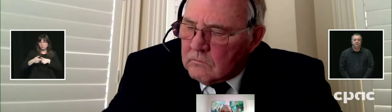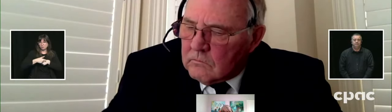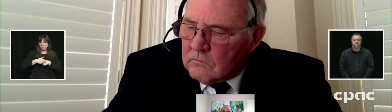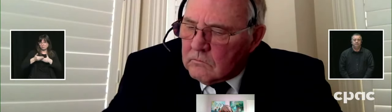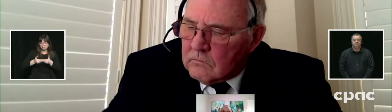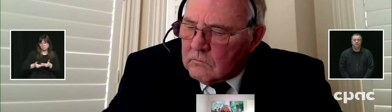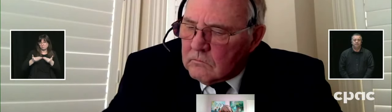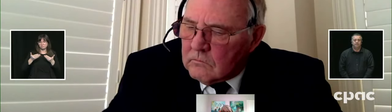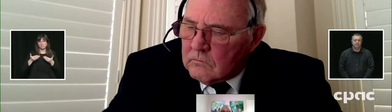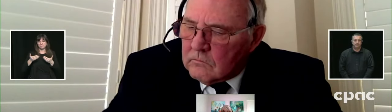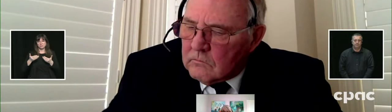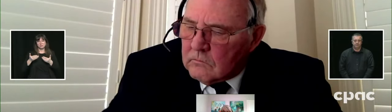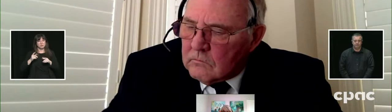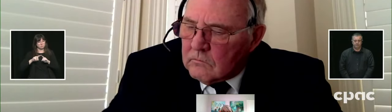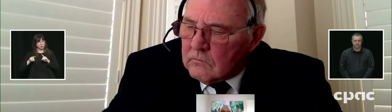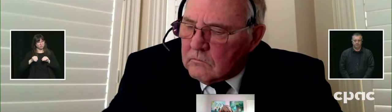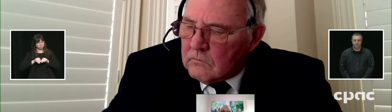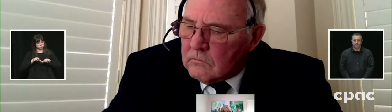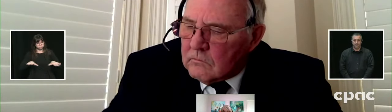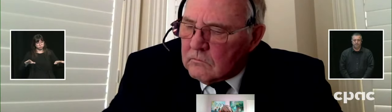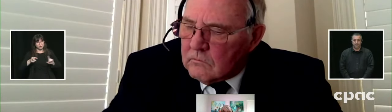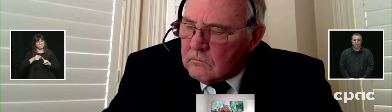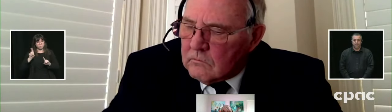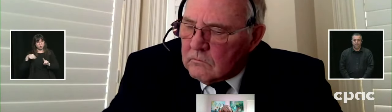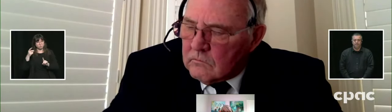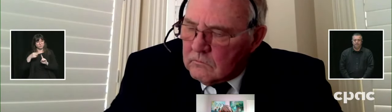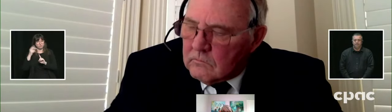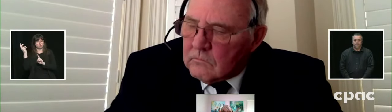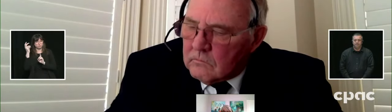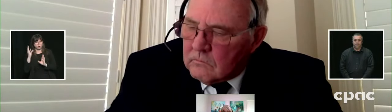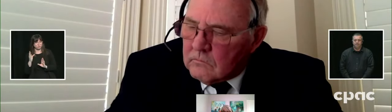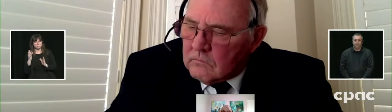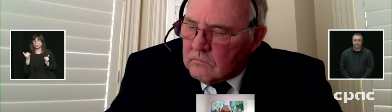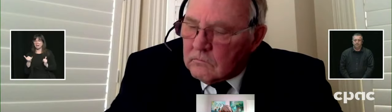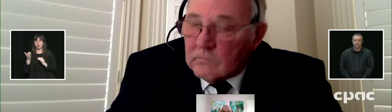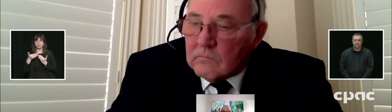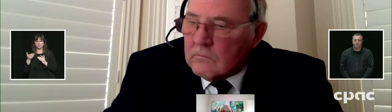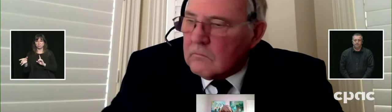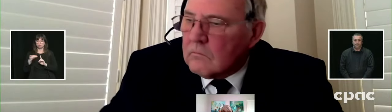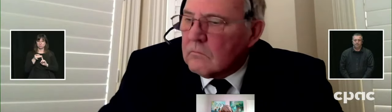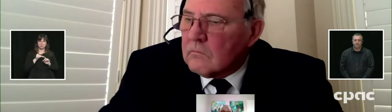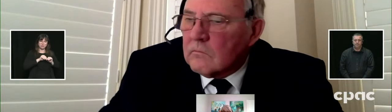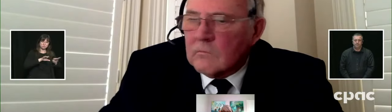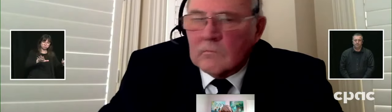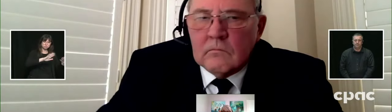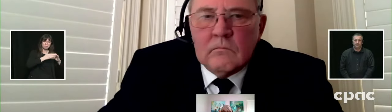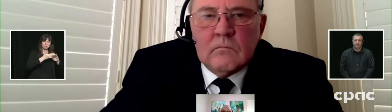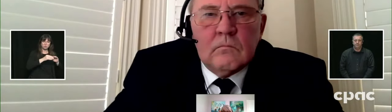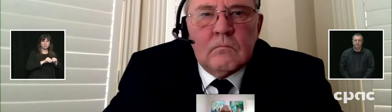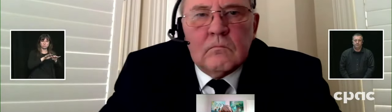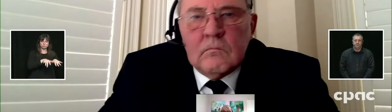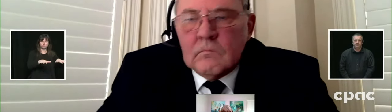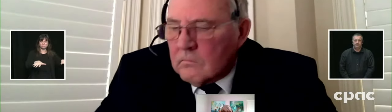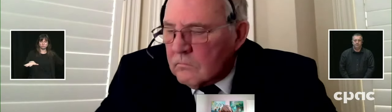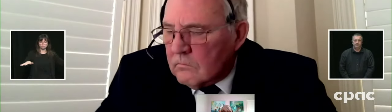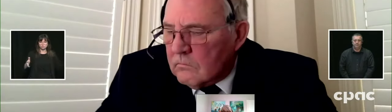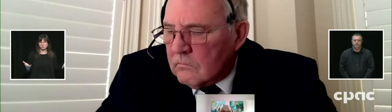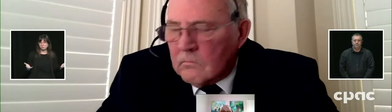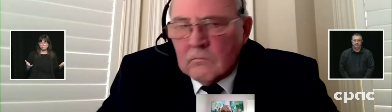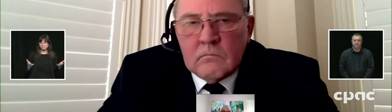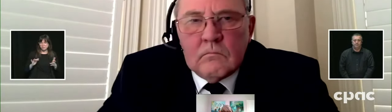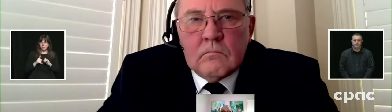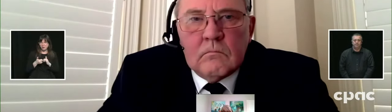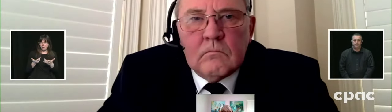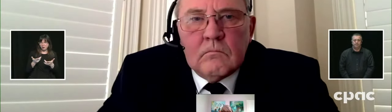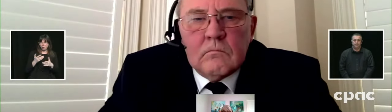just circulating from travelers, but they're circulating in the community. So I'm curious how you expect Canadians to believe that we're really protecting us